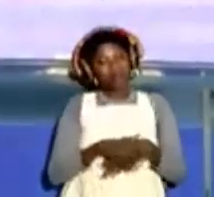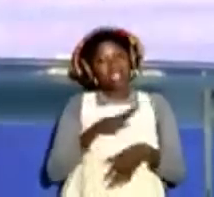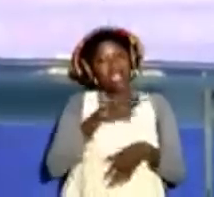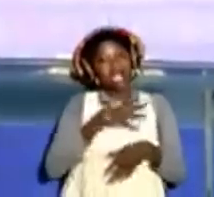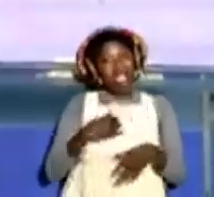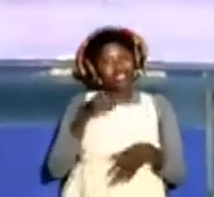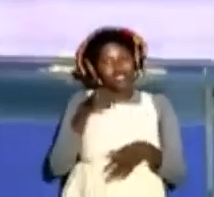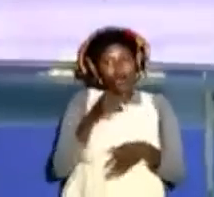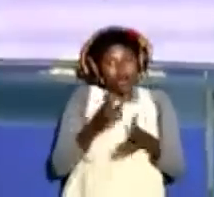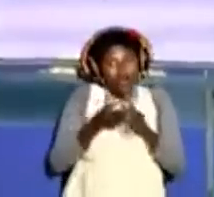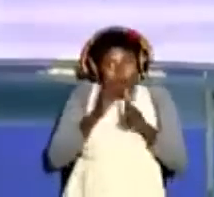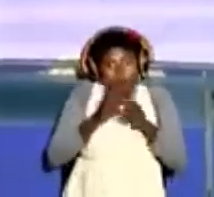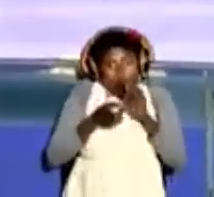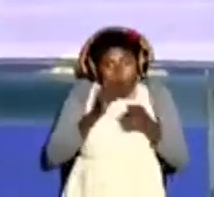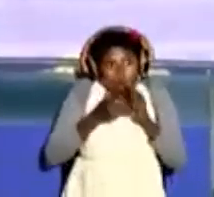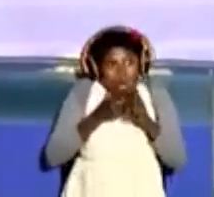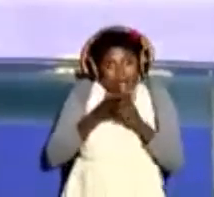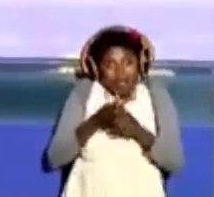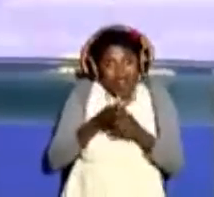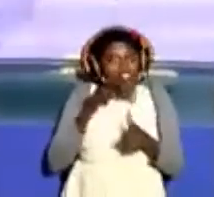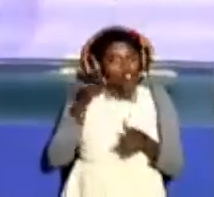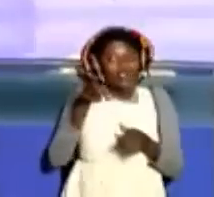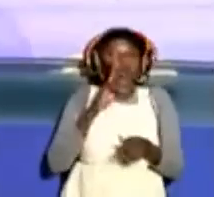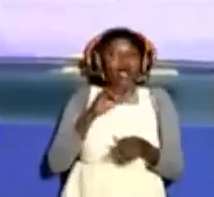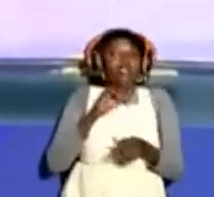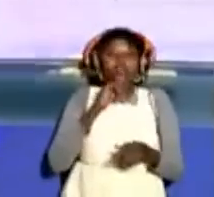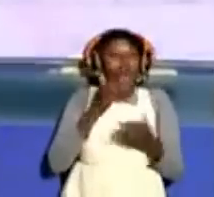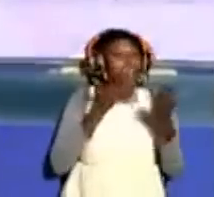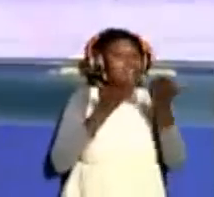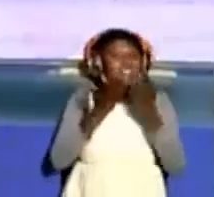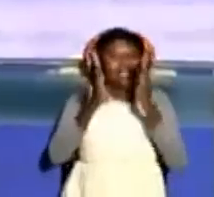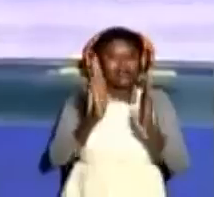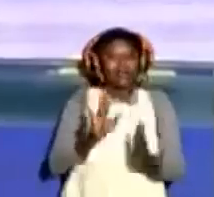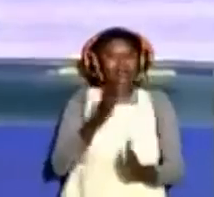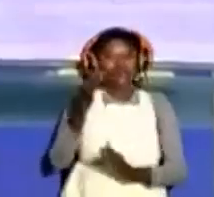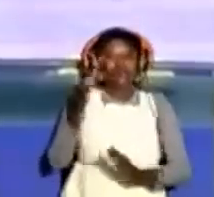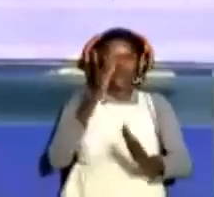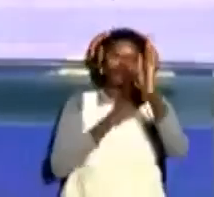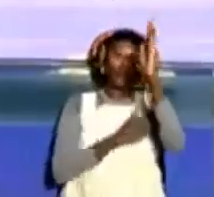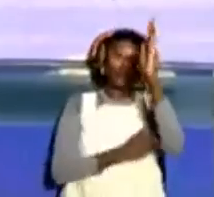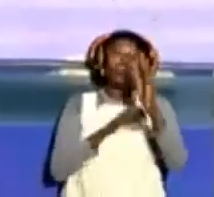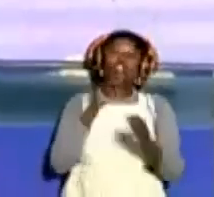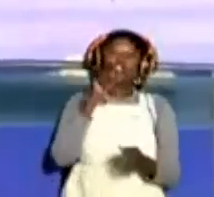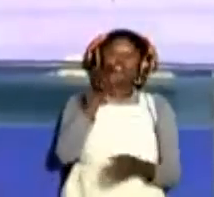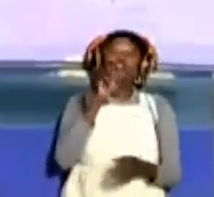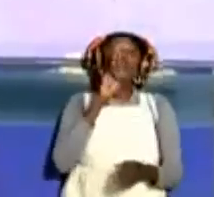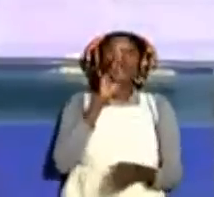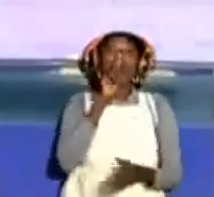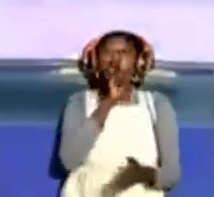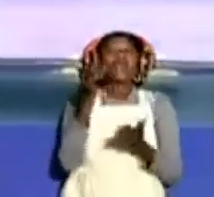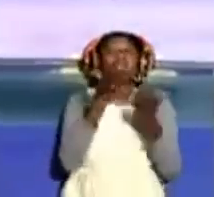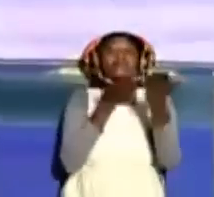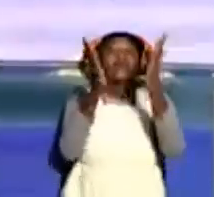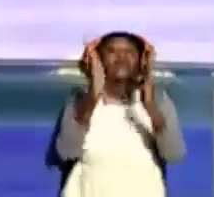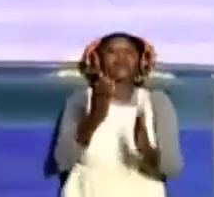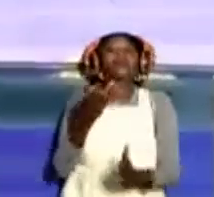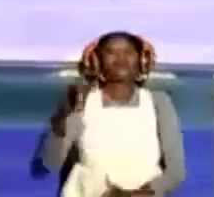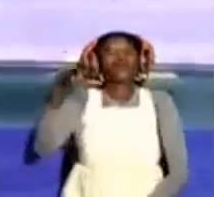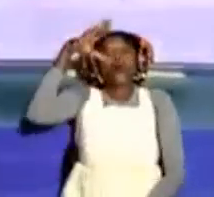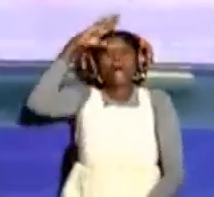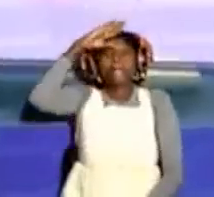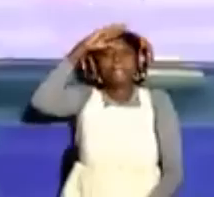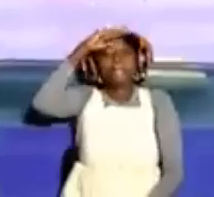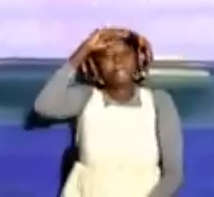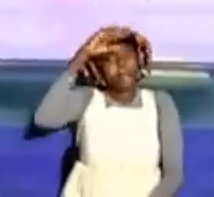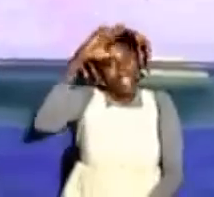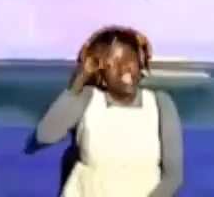Then you are running. You are not a servant of God. You are a servant of men.